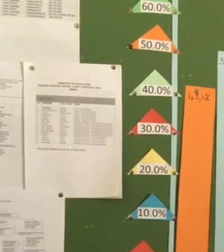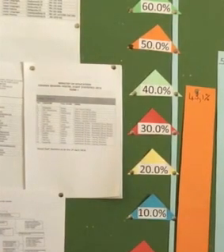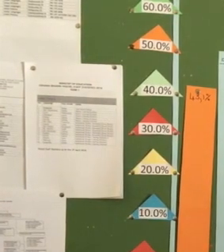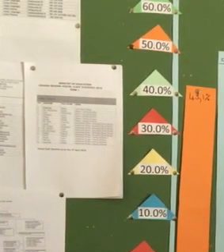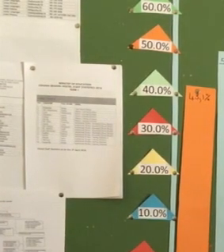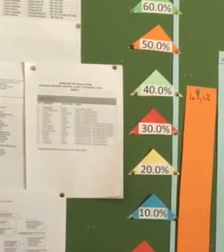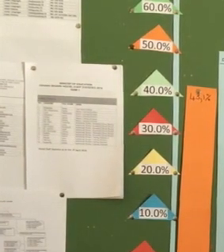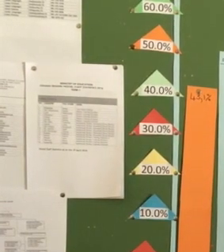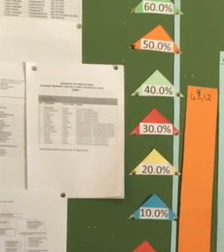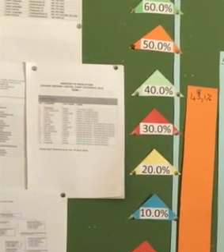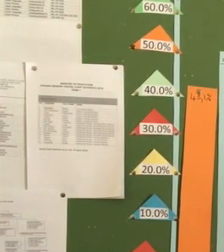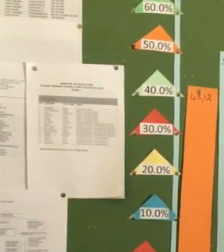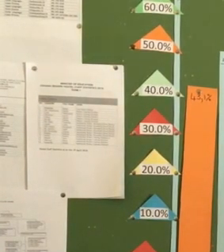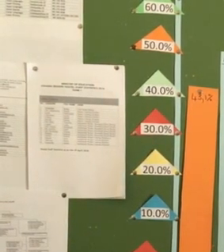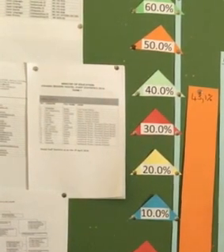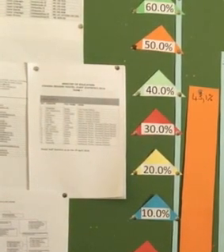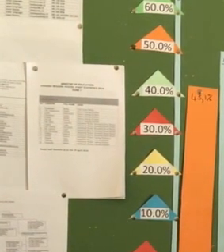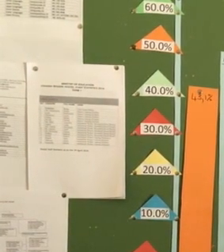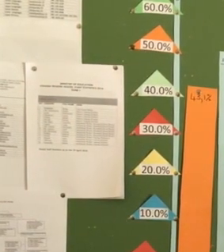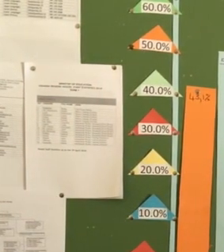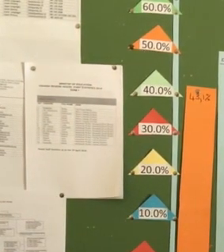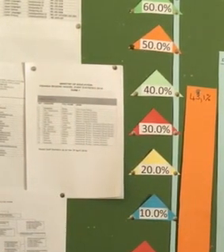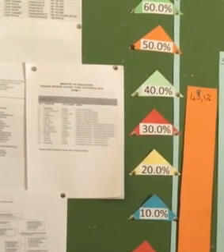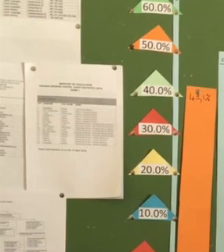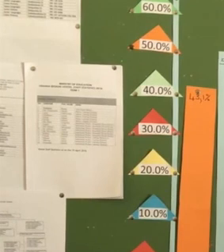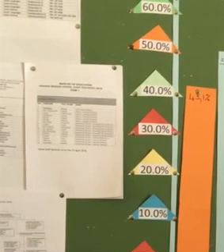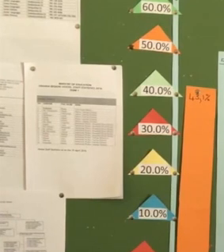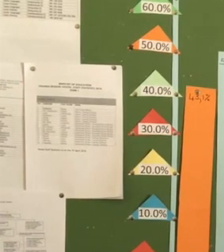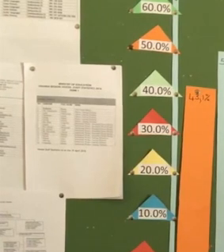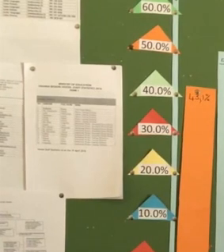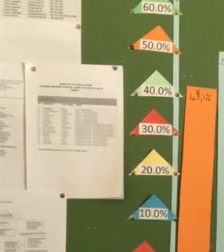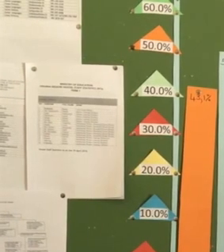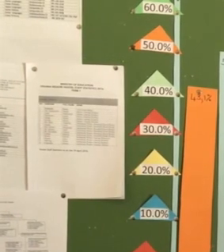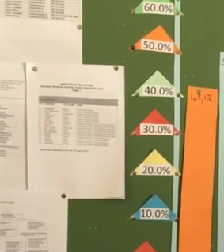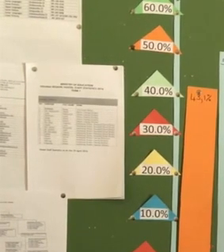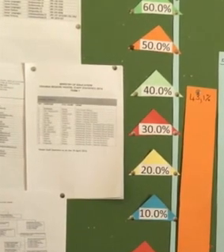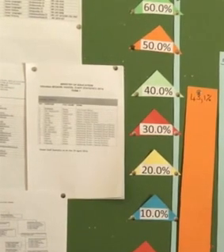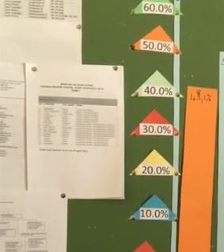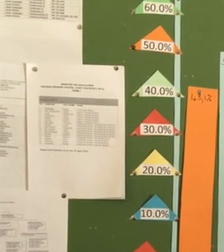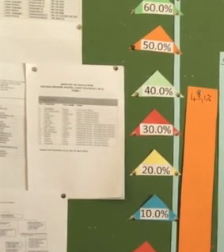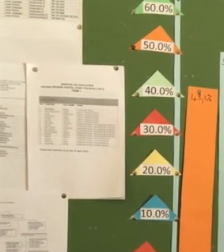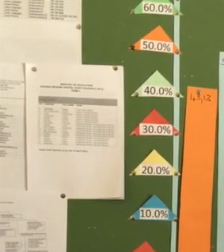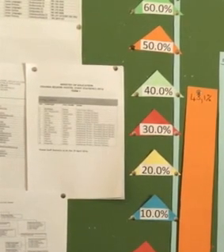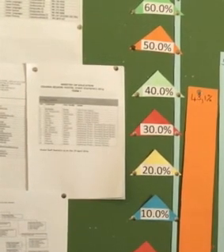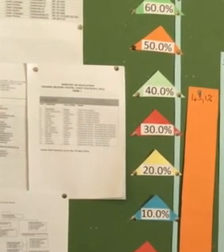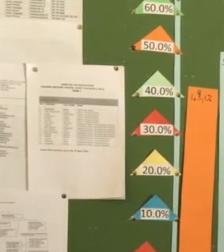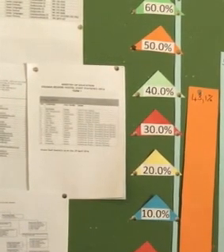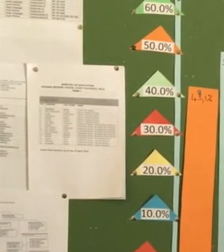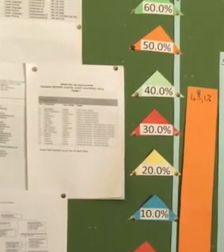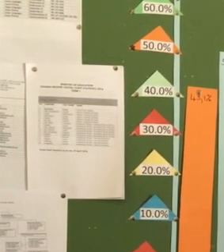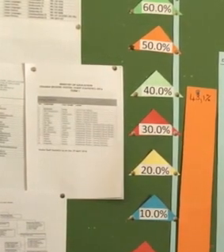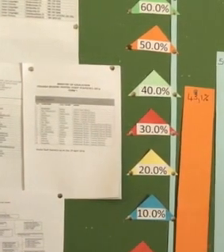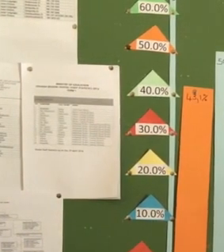some of them they missed their friends. So to avoid that, then parents have to come. Of course, here